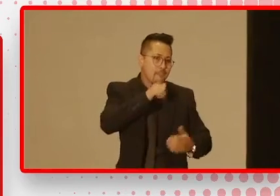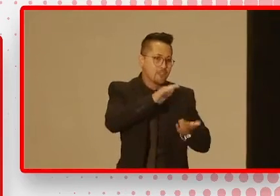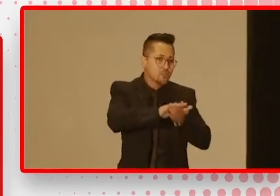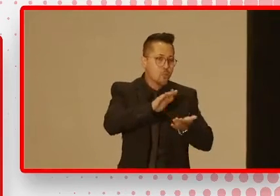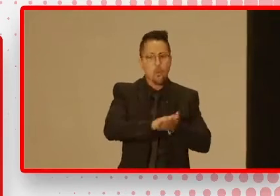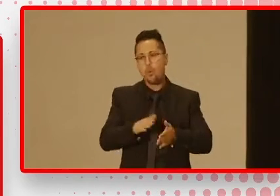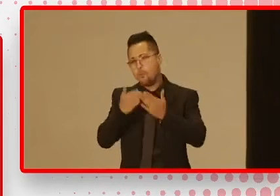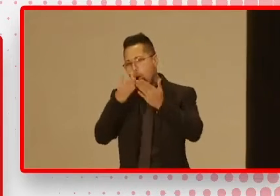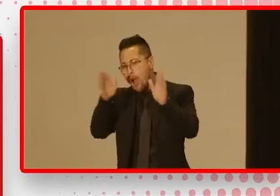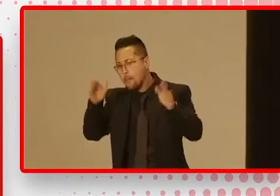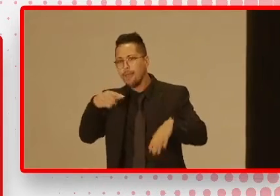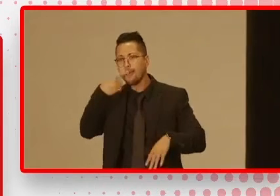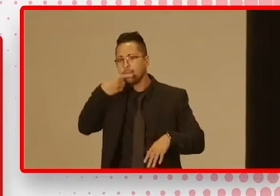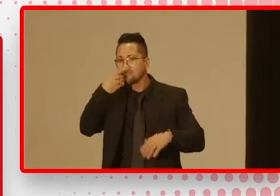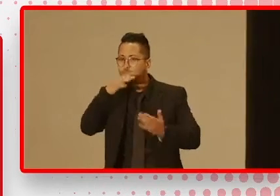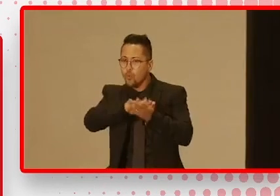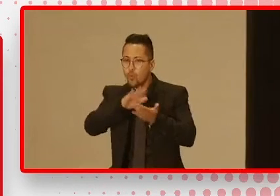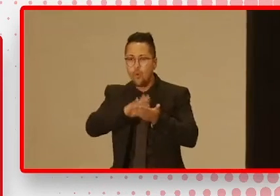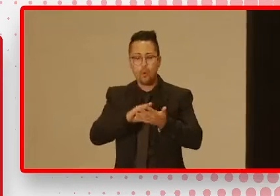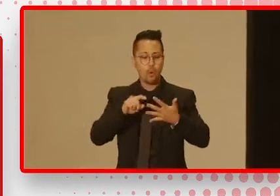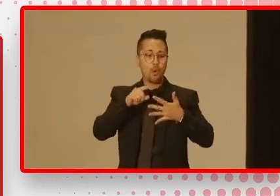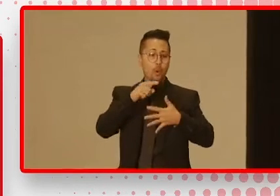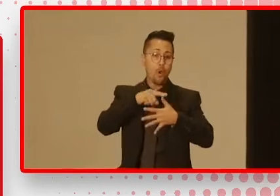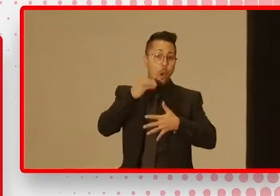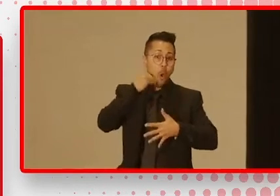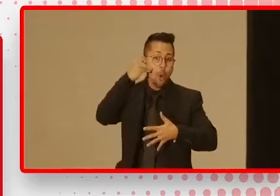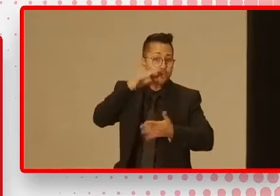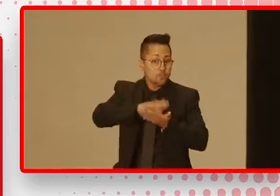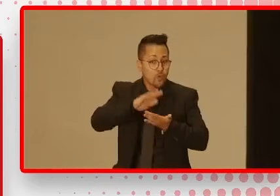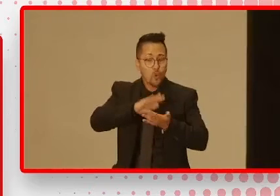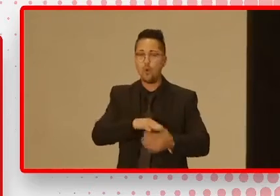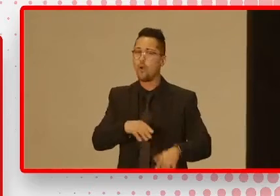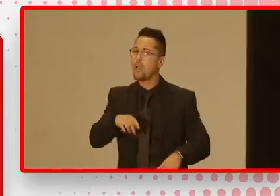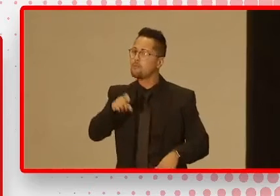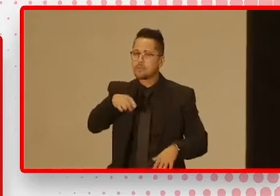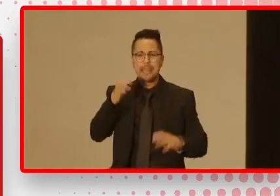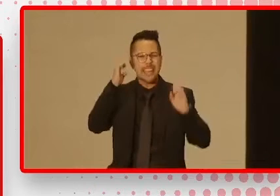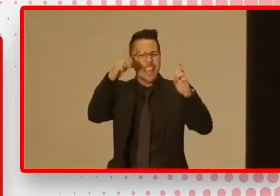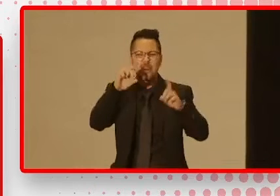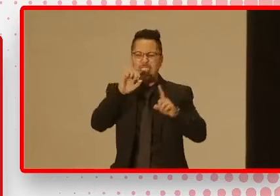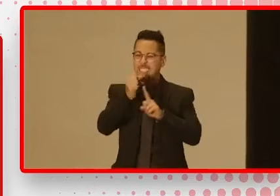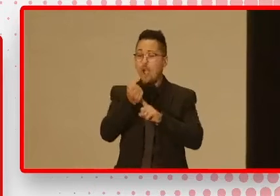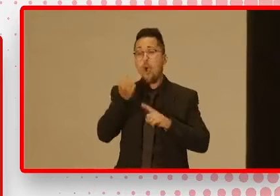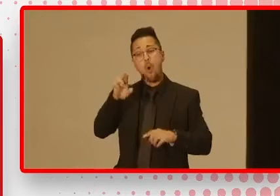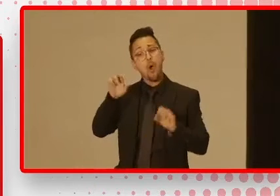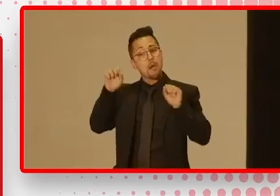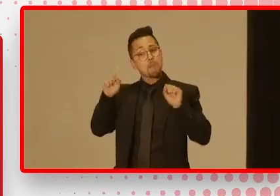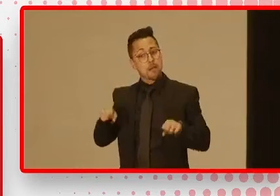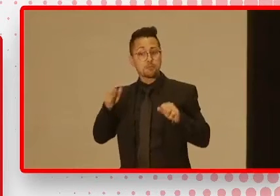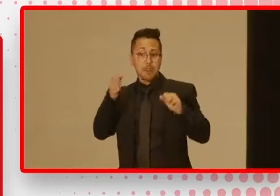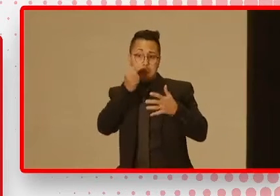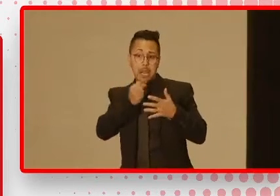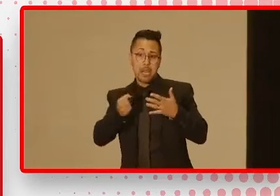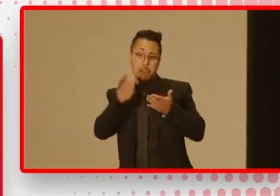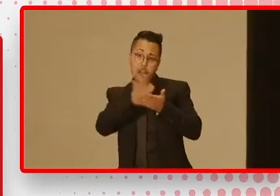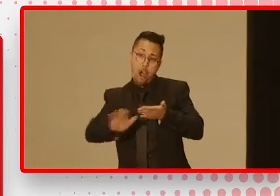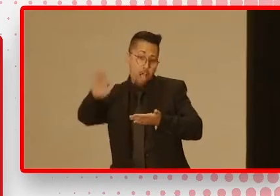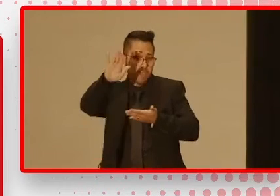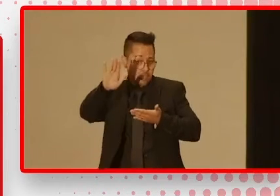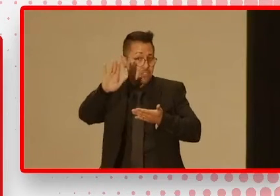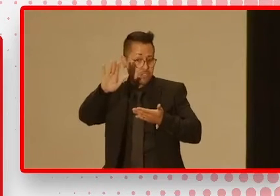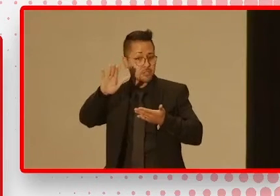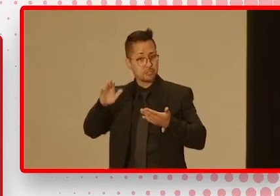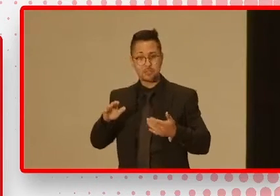school, home-school, as long as they're in an education setting, or it could be post-secondary. They could actually be enrolled in